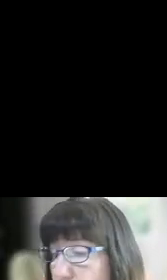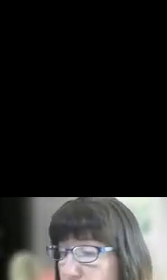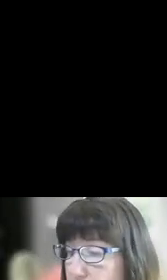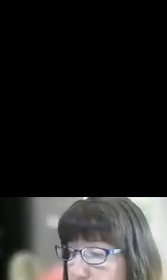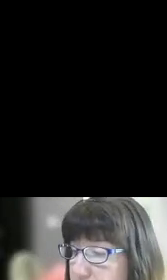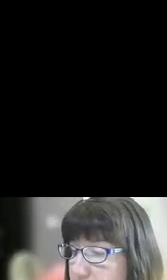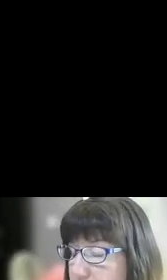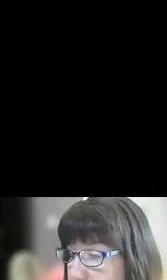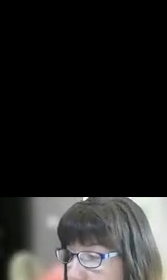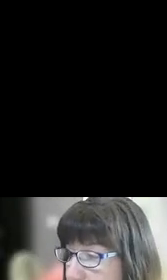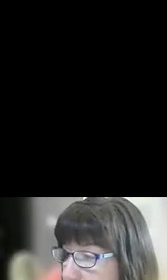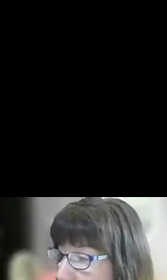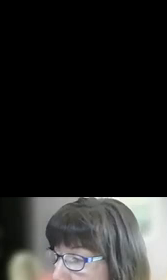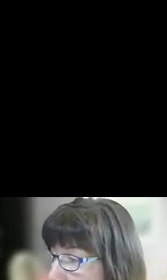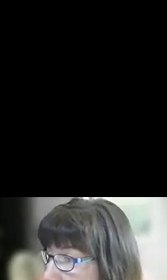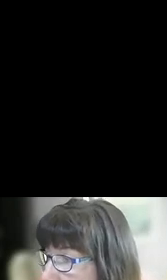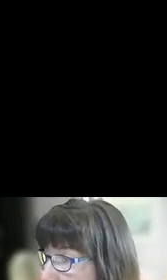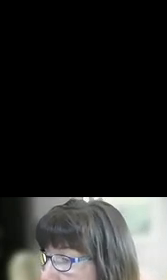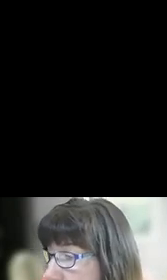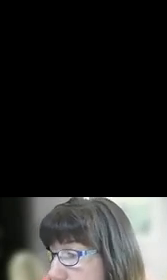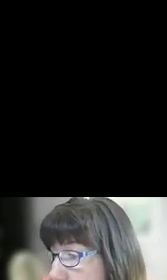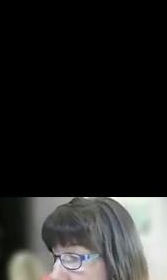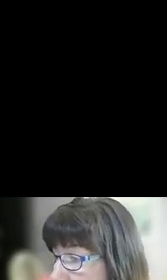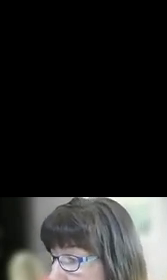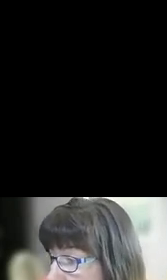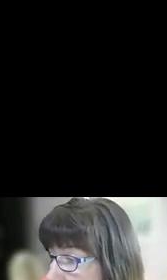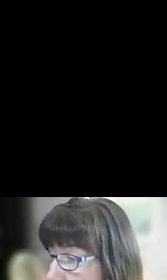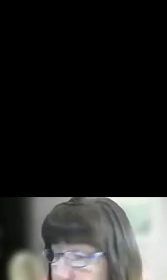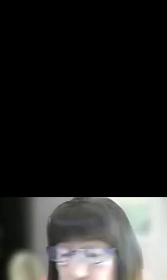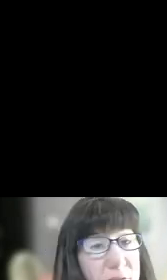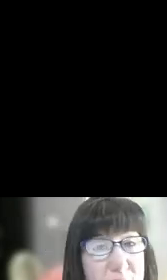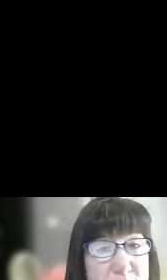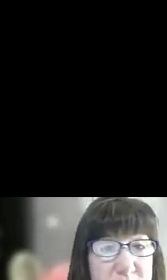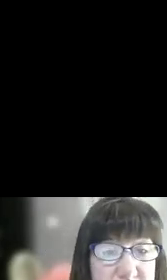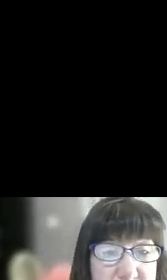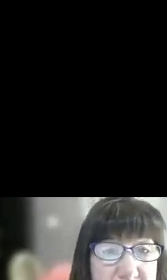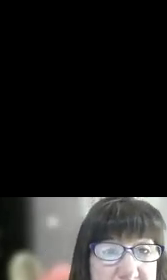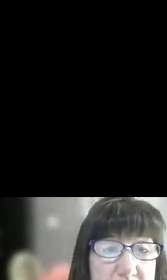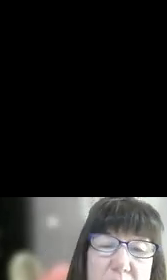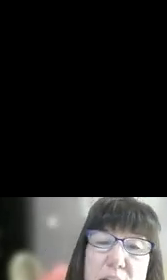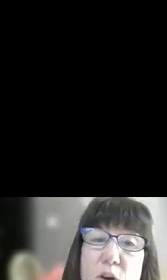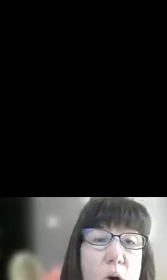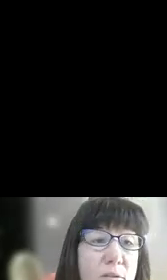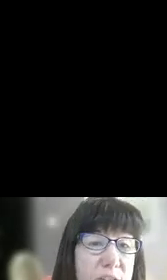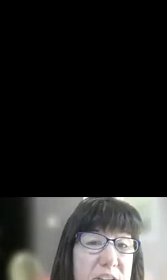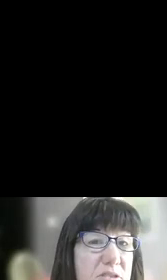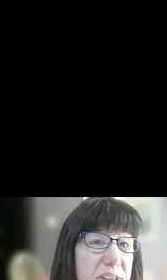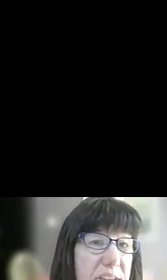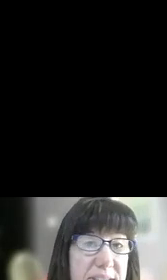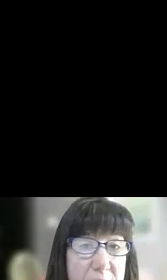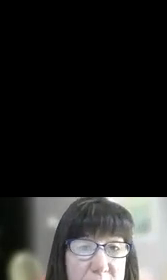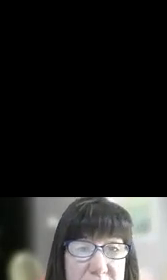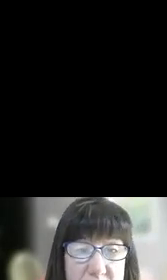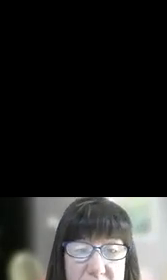So one of the questions that came in said, do you offer classes that are directly related to the majors for first year students? So hopefully you saw